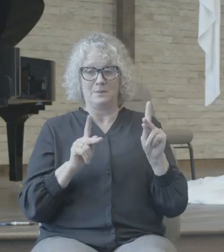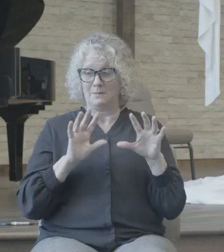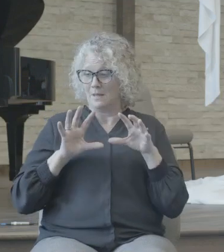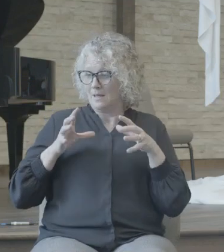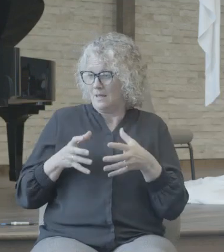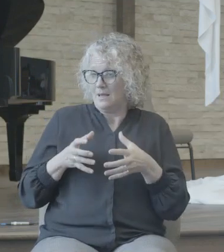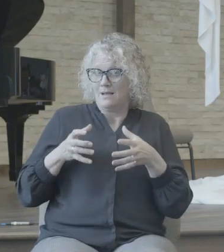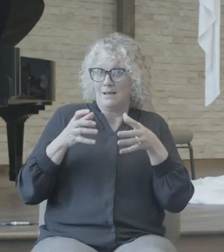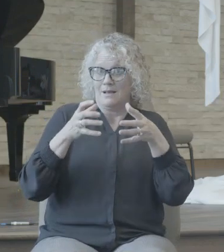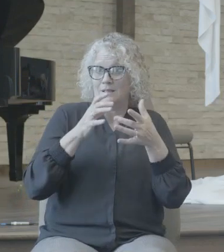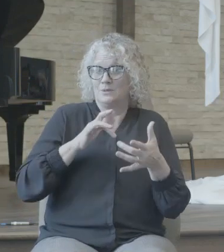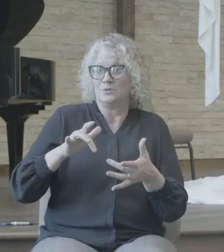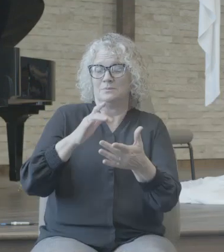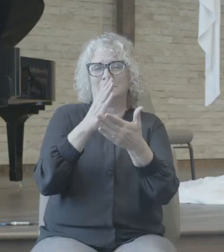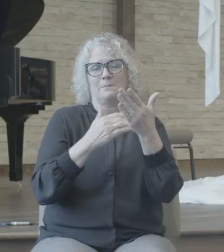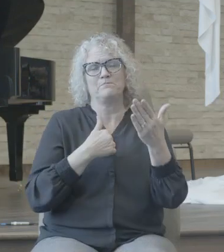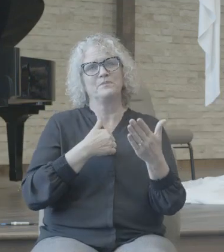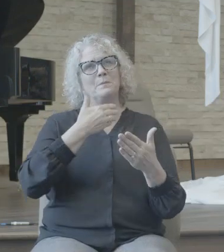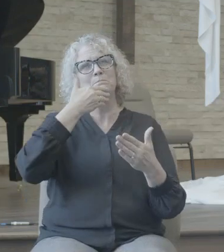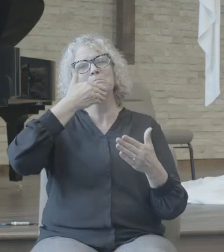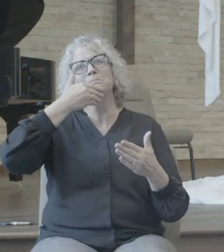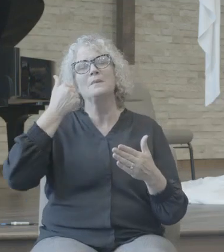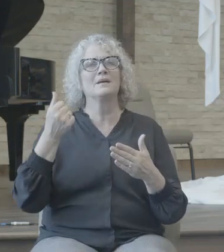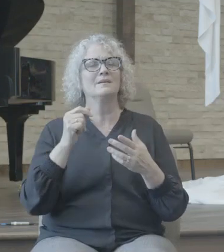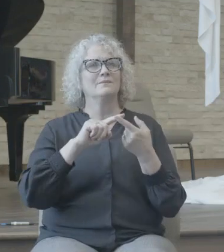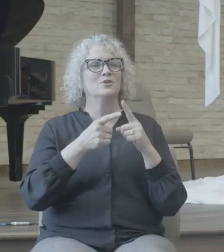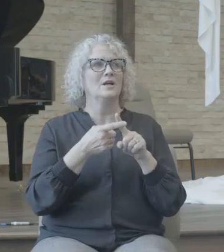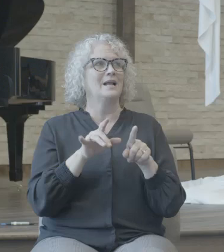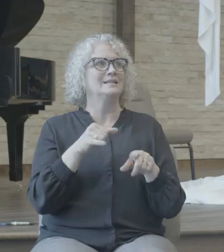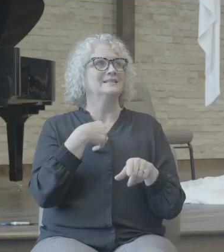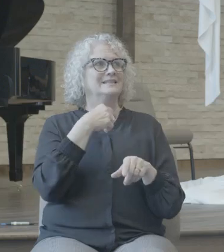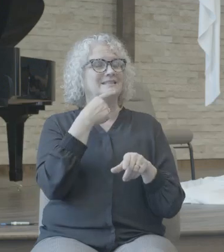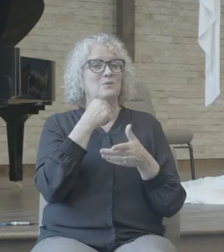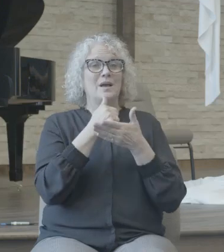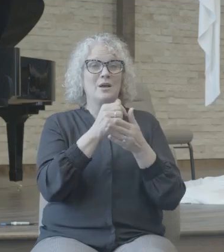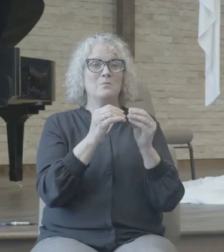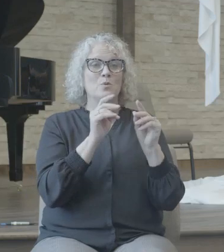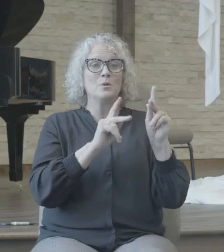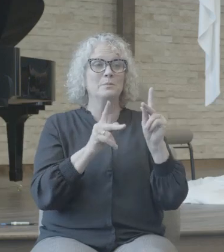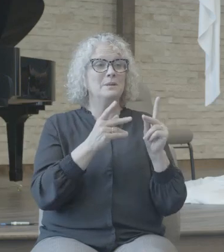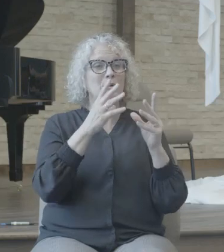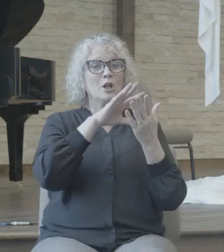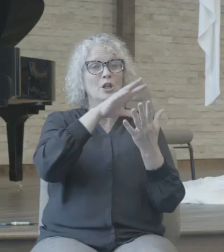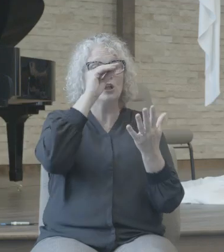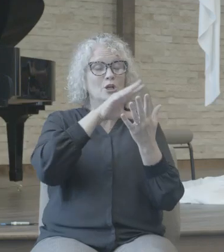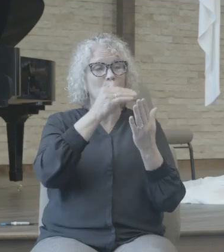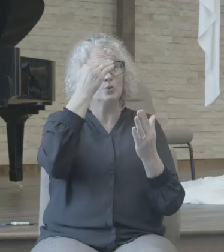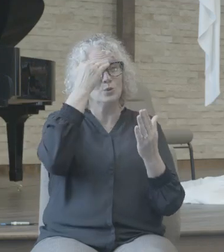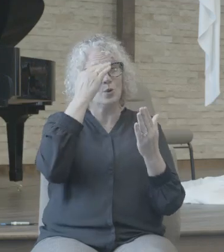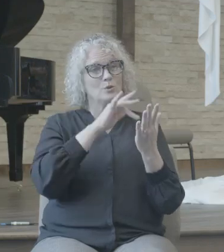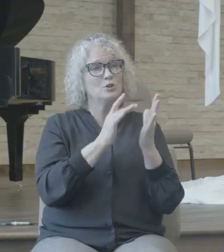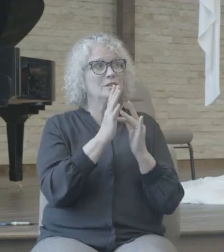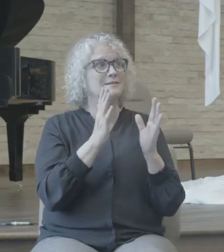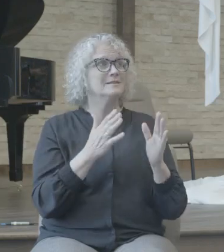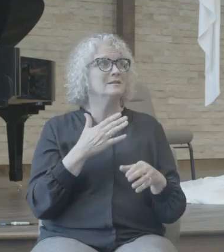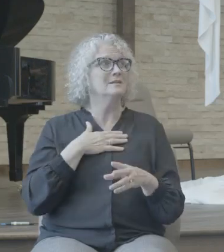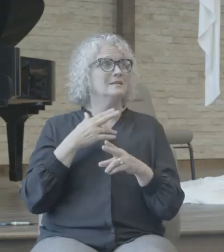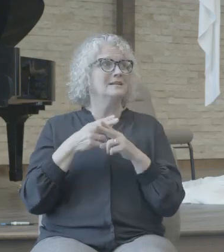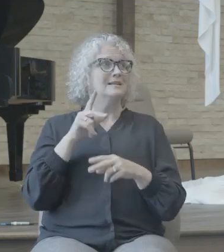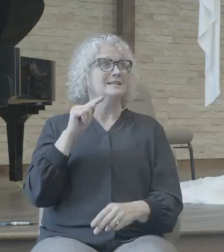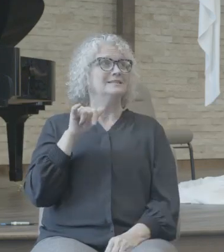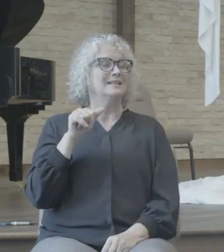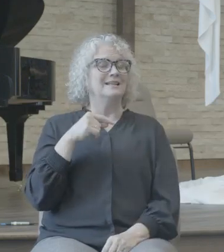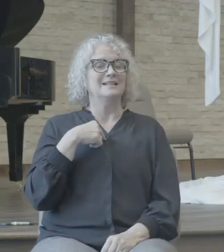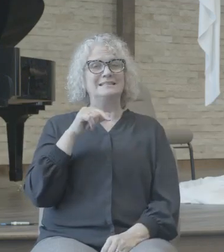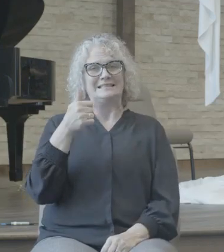some of my greatest friends. And I'm super excited to just help more people get to know Jesus. Hi, my name is Tan. I'm in 10th